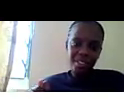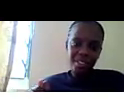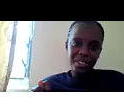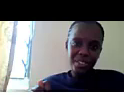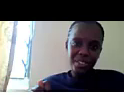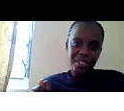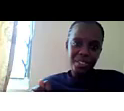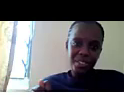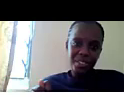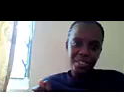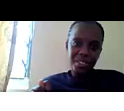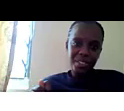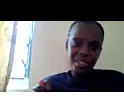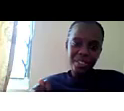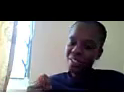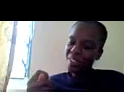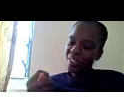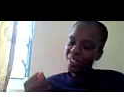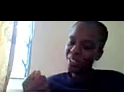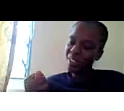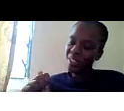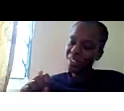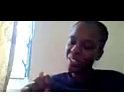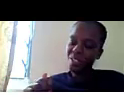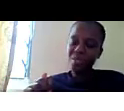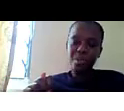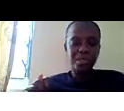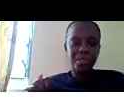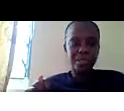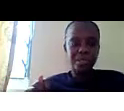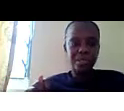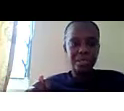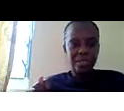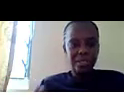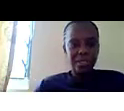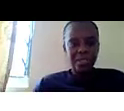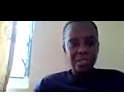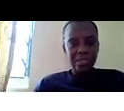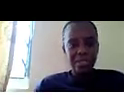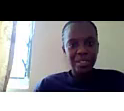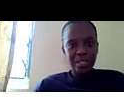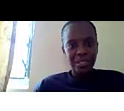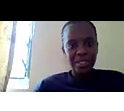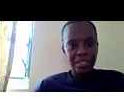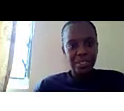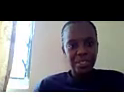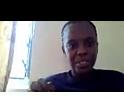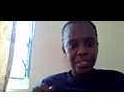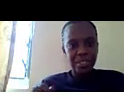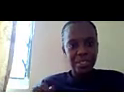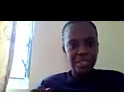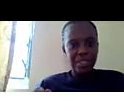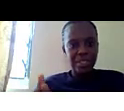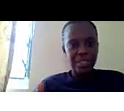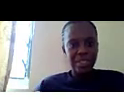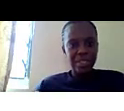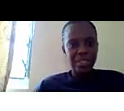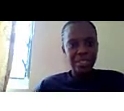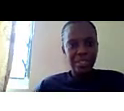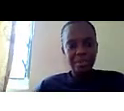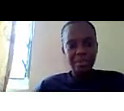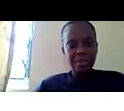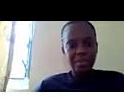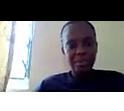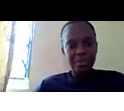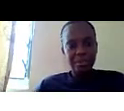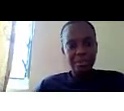I forgot the T. E. And the R. Okay. Then I